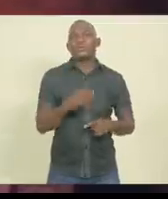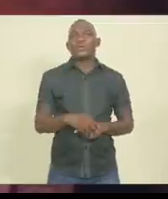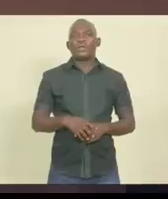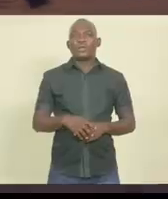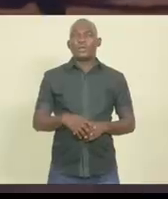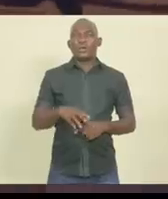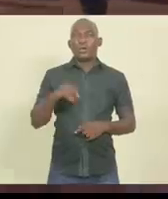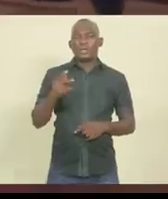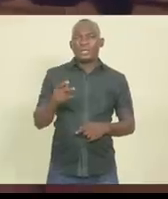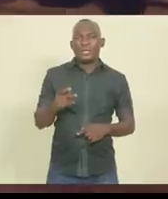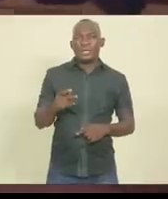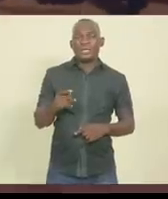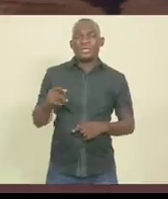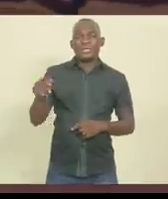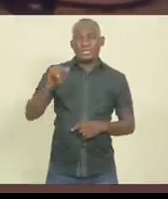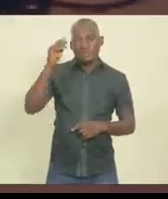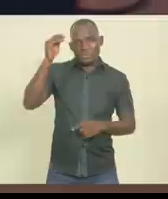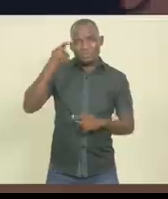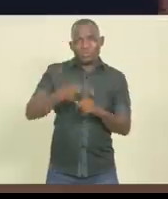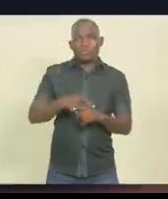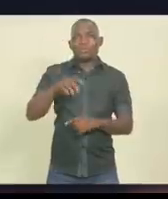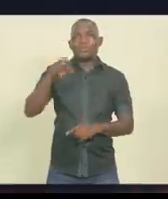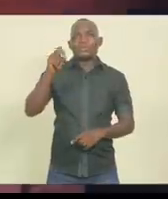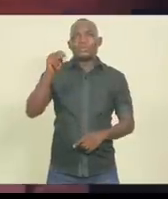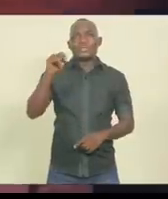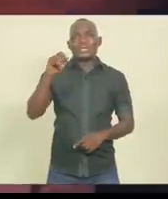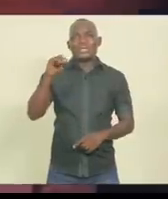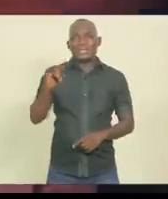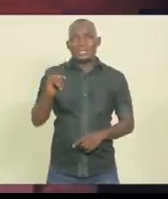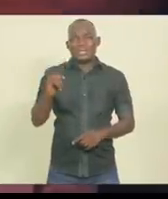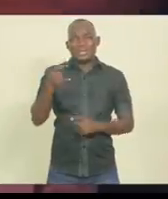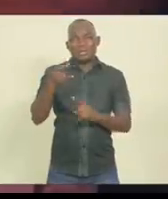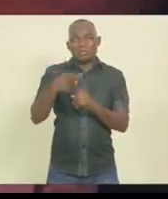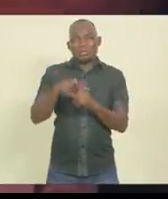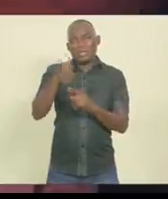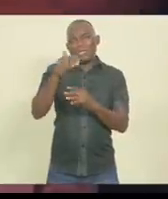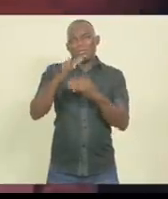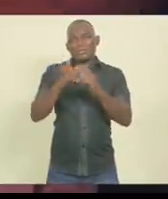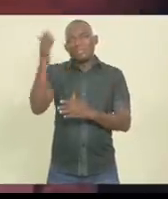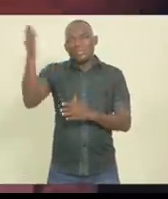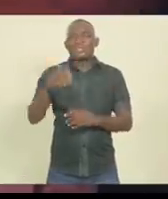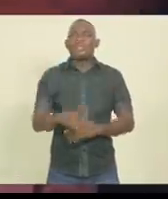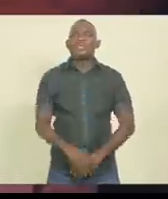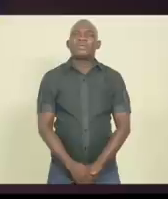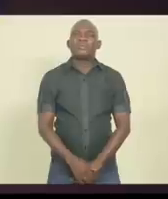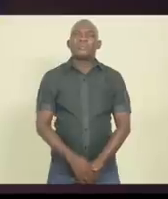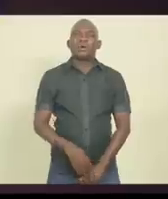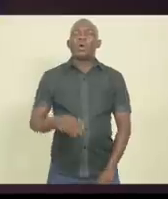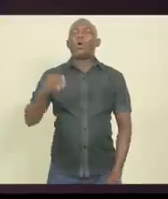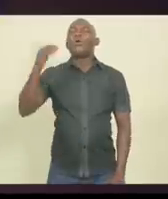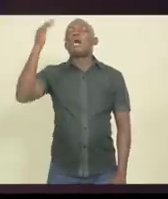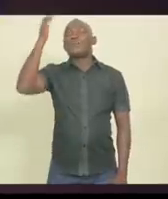Second base is the safe house in Suyani, behind government building. All right, I know that